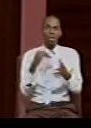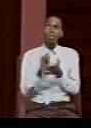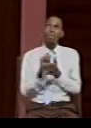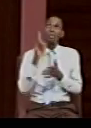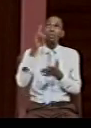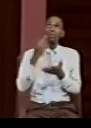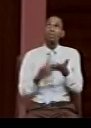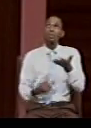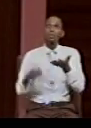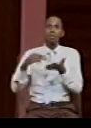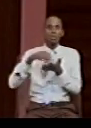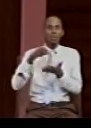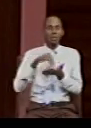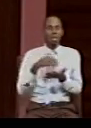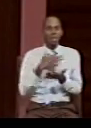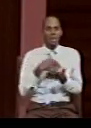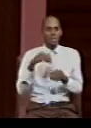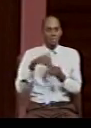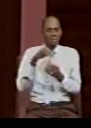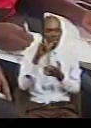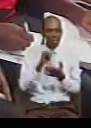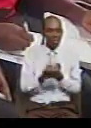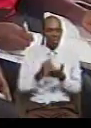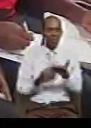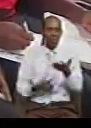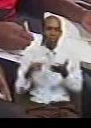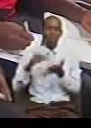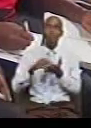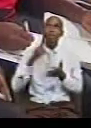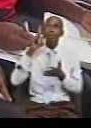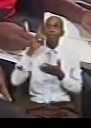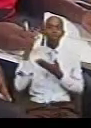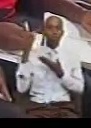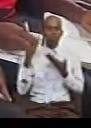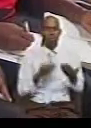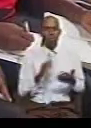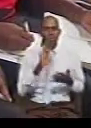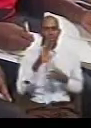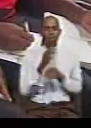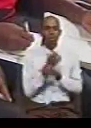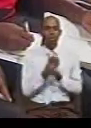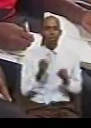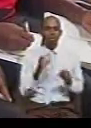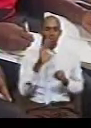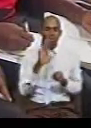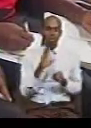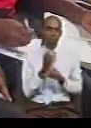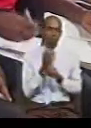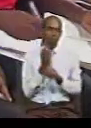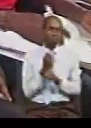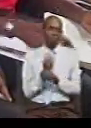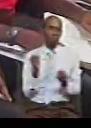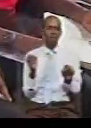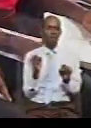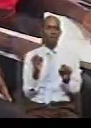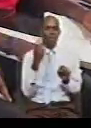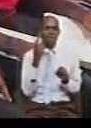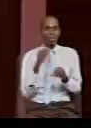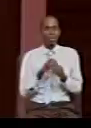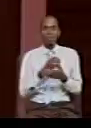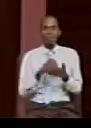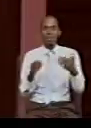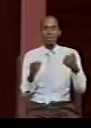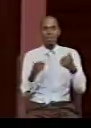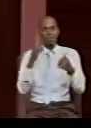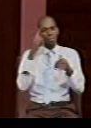that resurrection he brought your salvation, your justification. Look at verse 10. For with